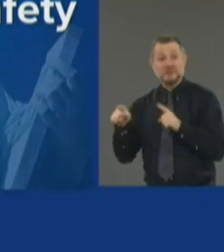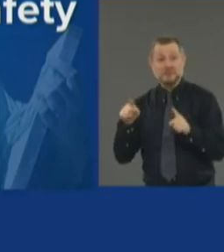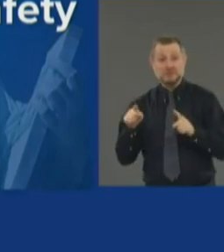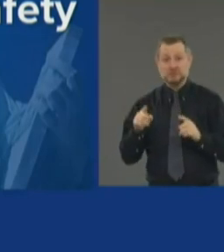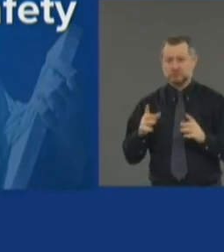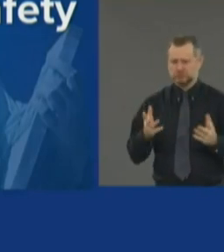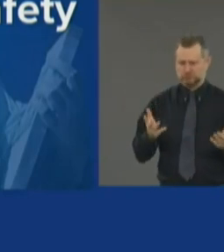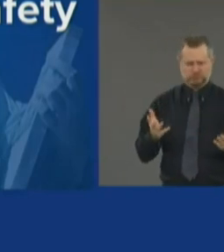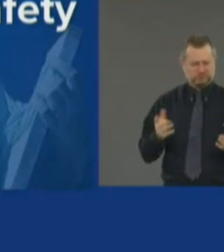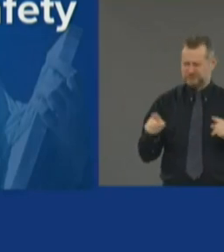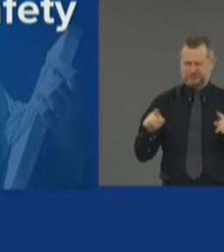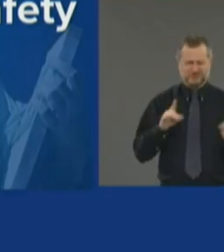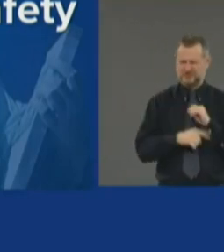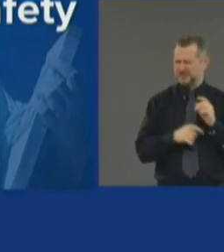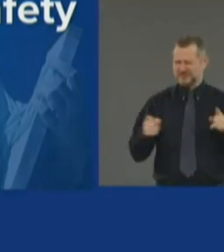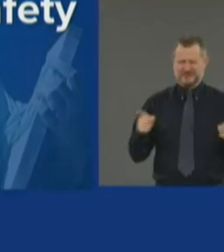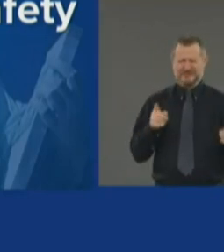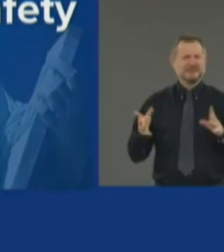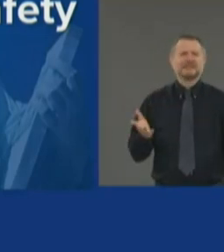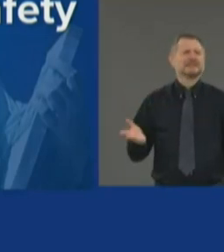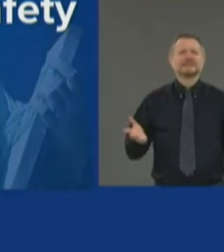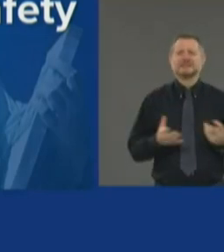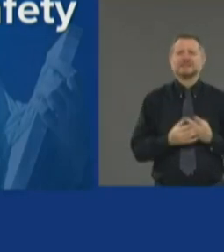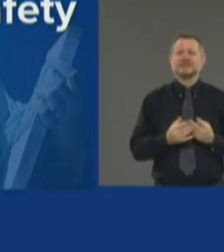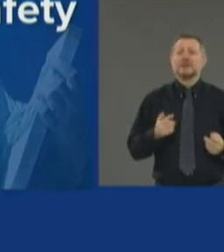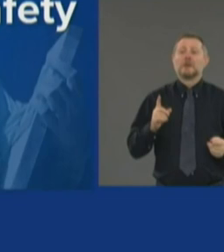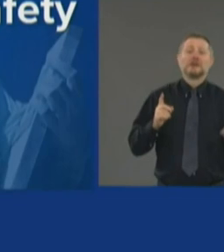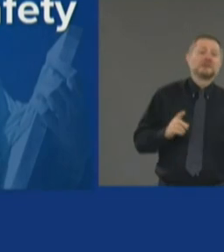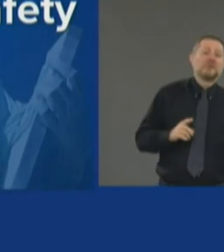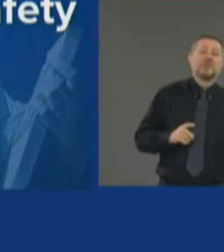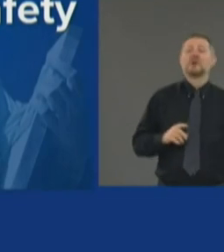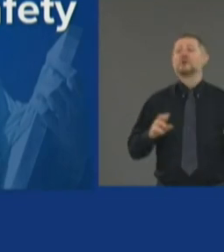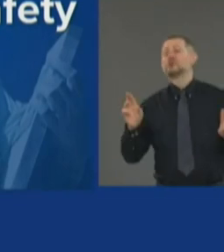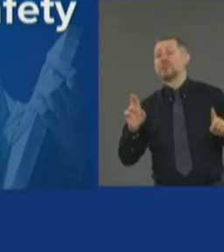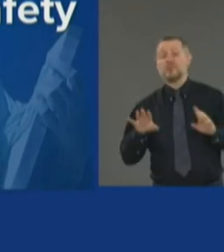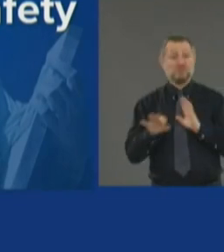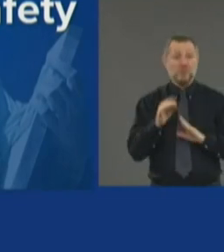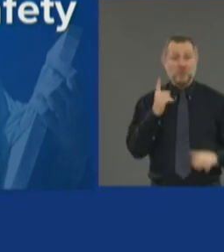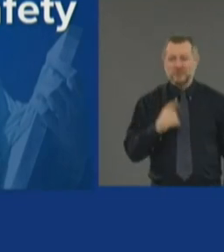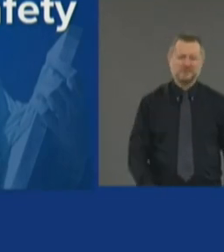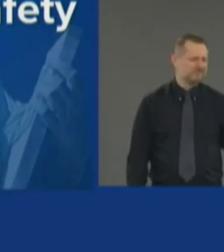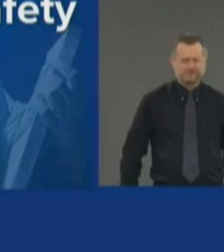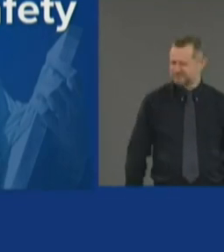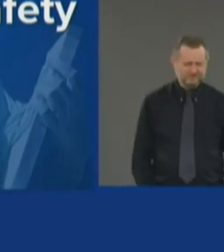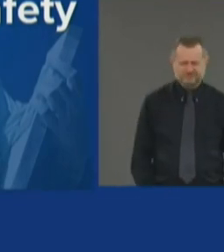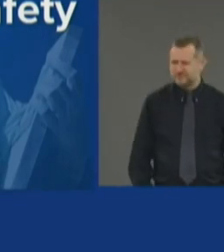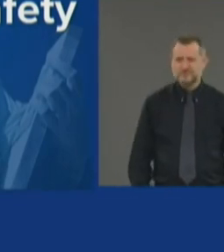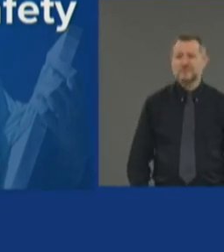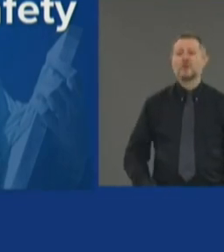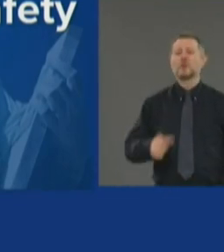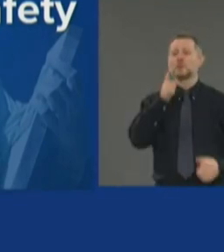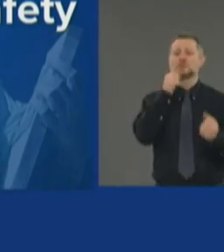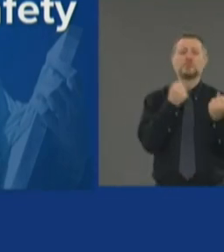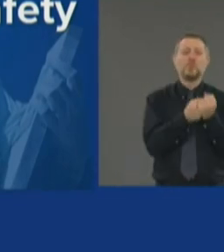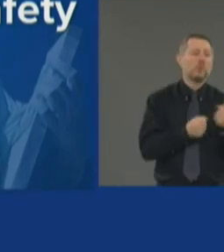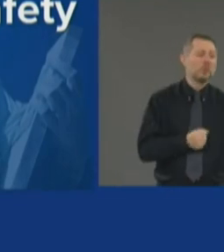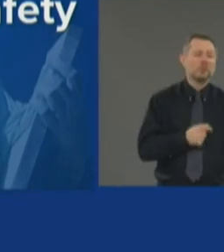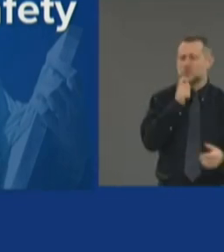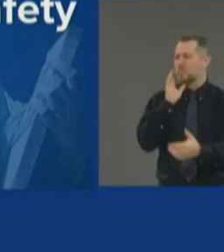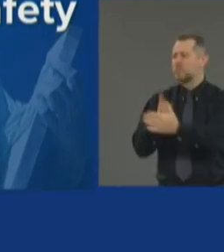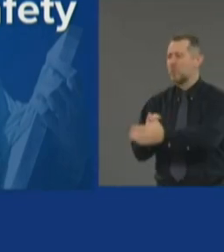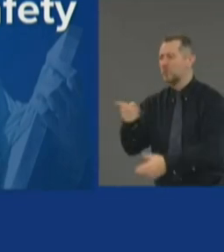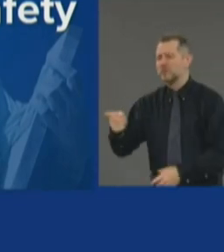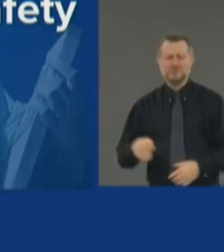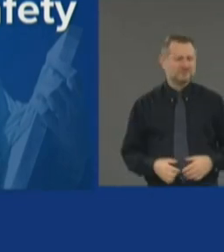you on? Red or blue? Democrat or Republican? Who are you with? You have to be with